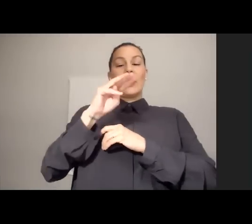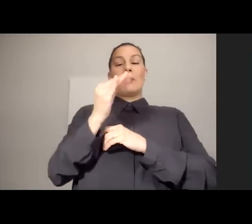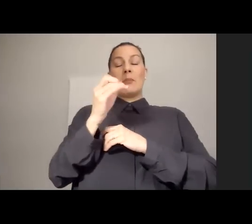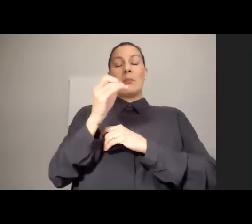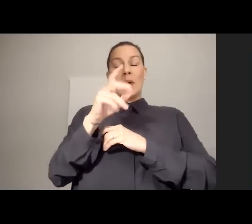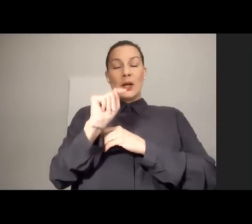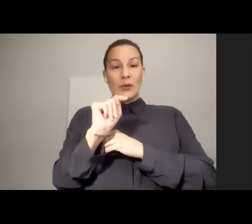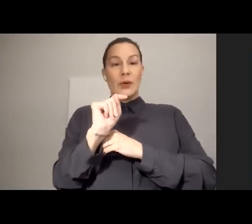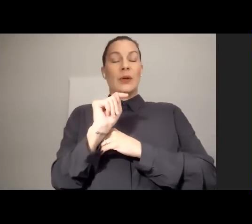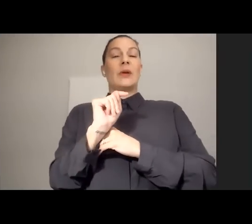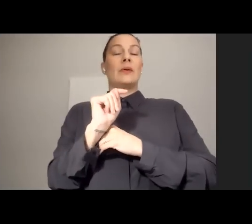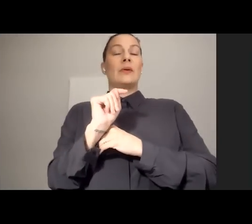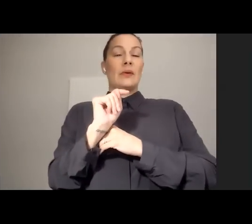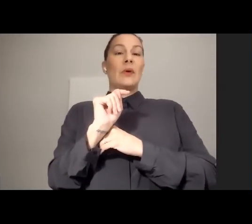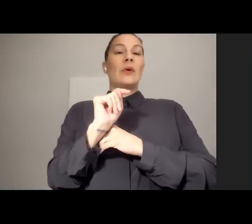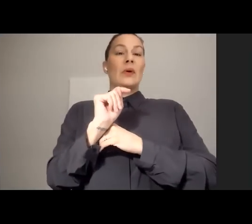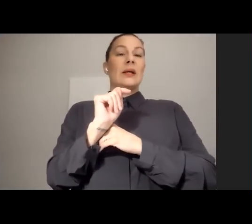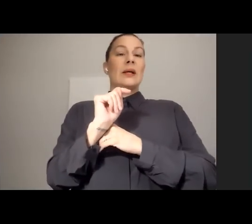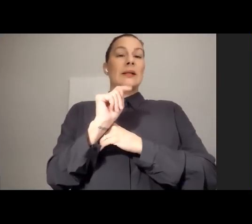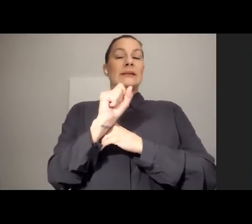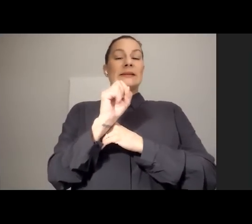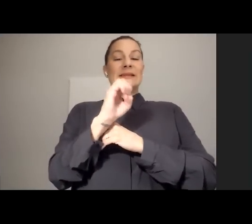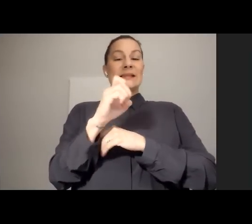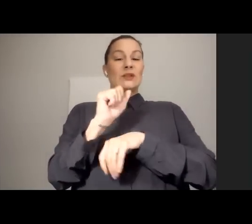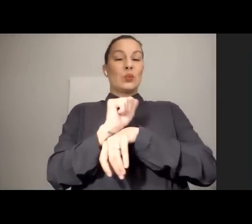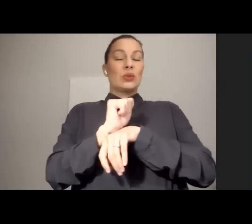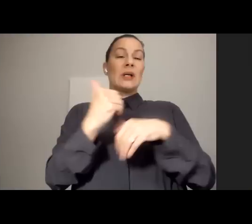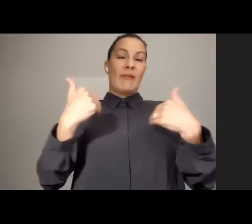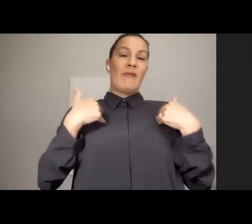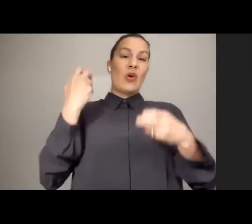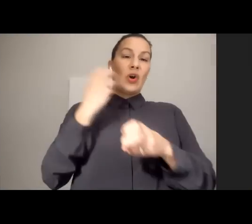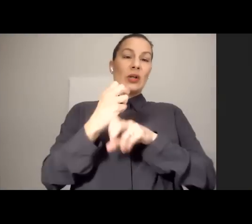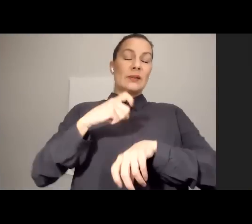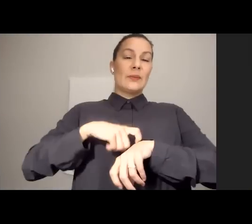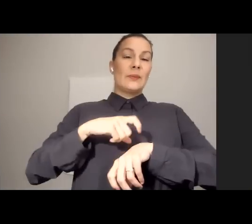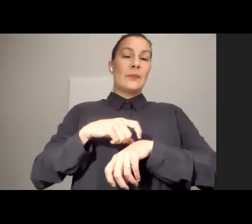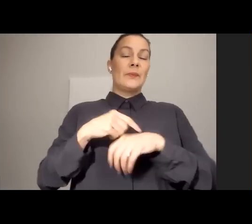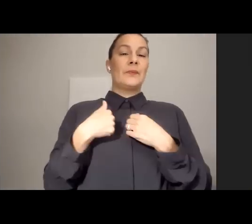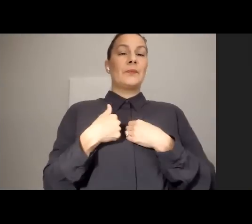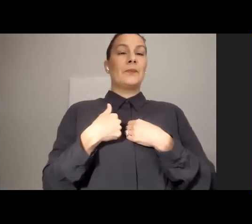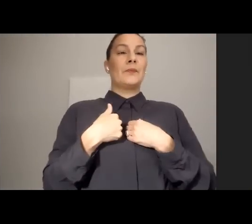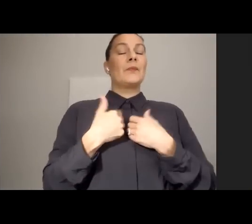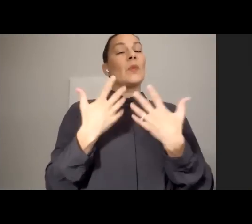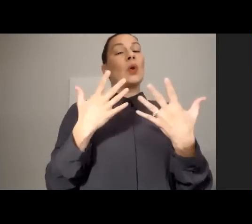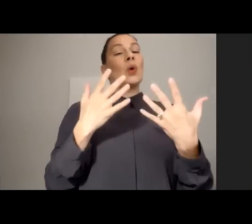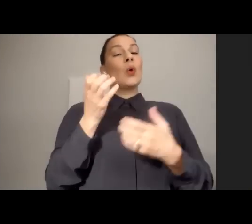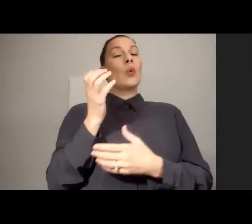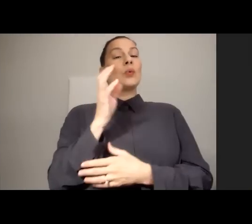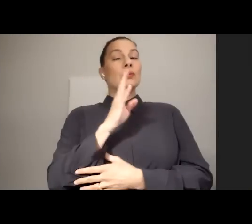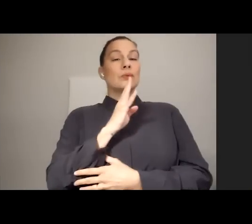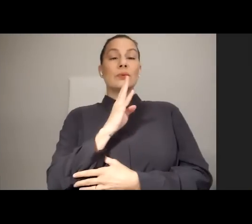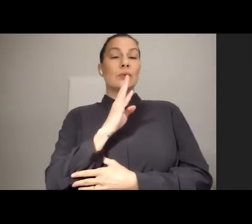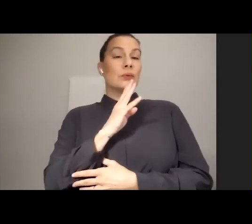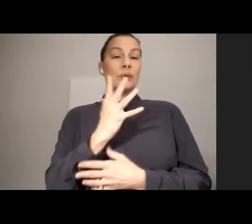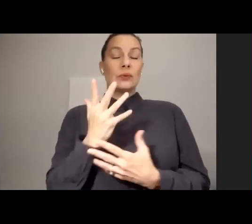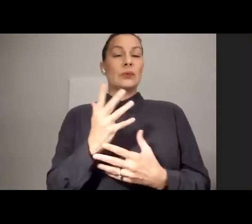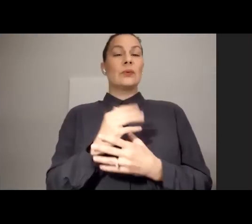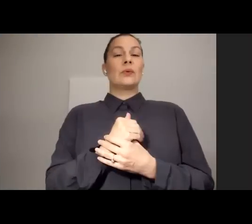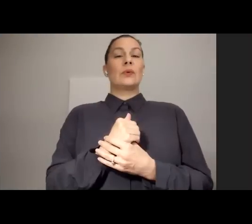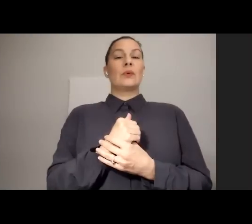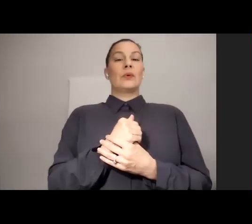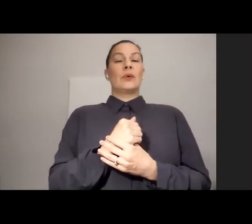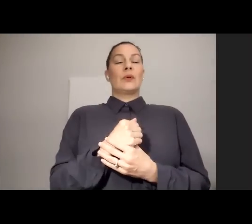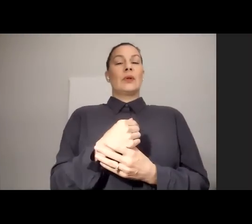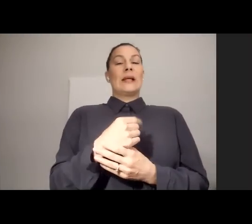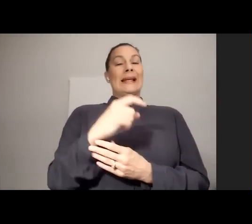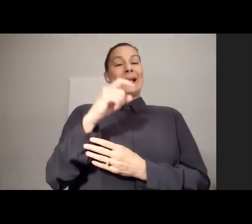these difficult times. And what I want to talk about today is the need for Asian